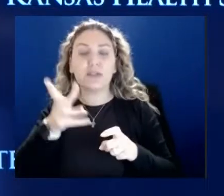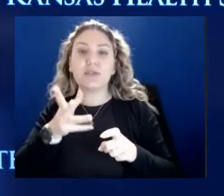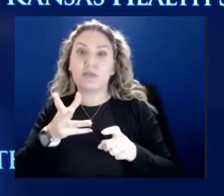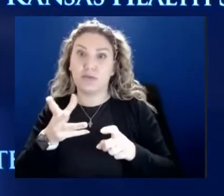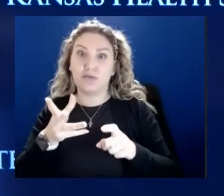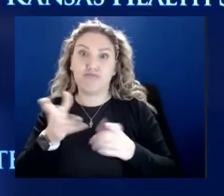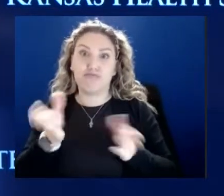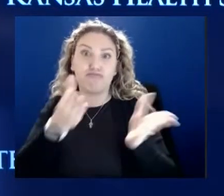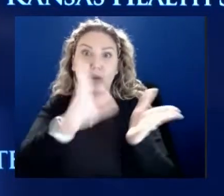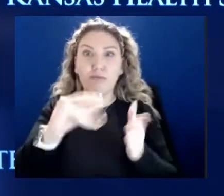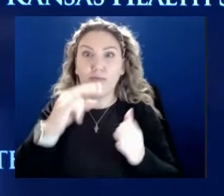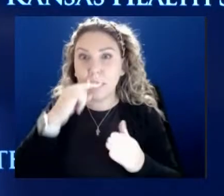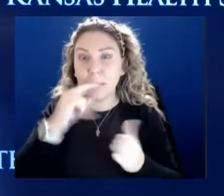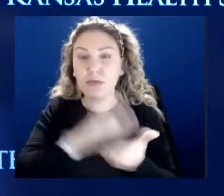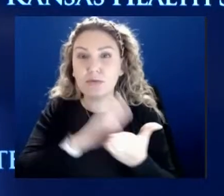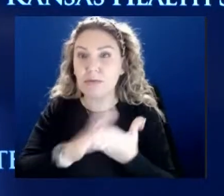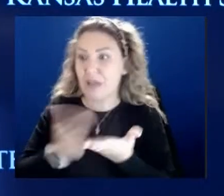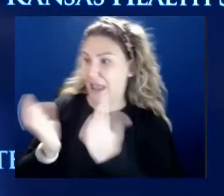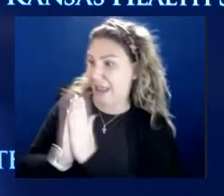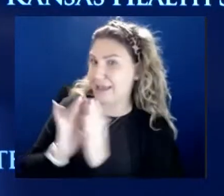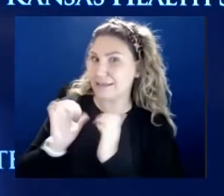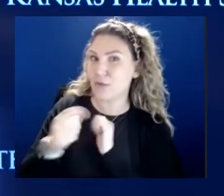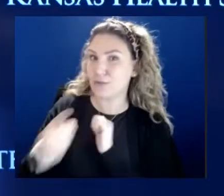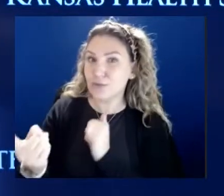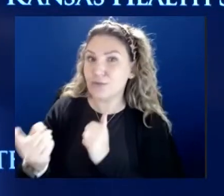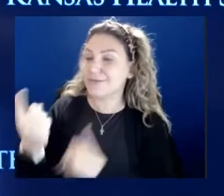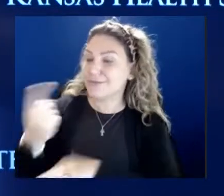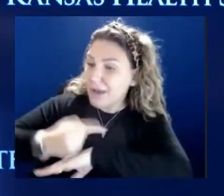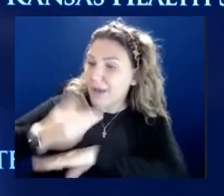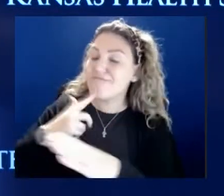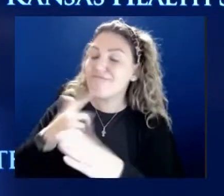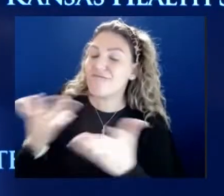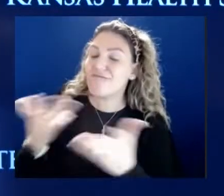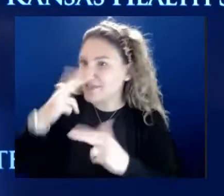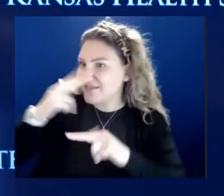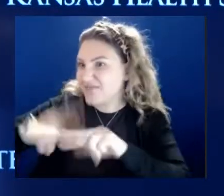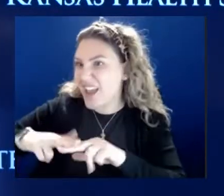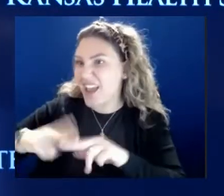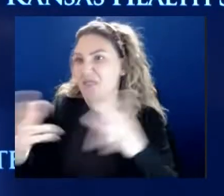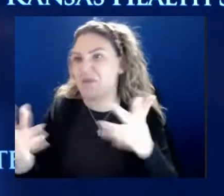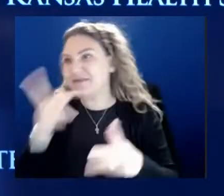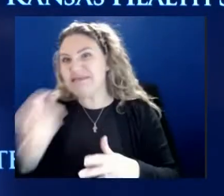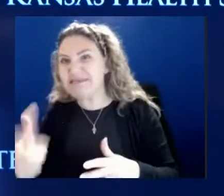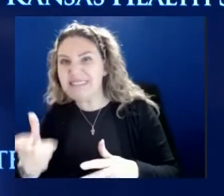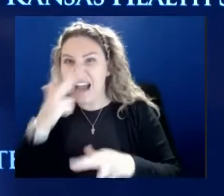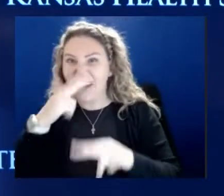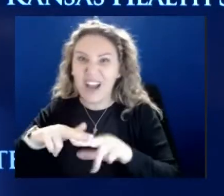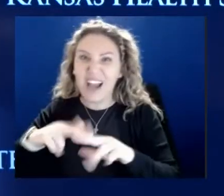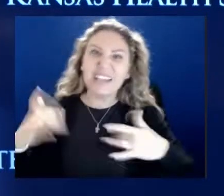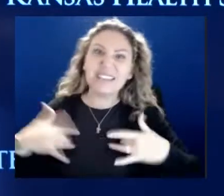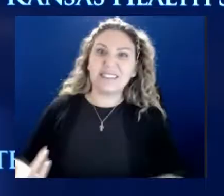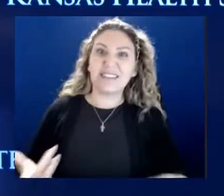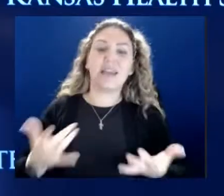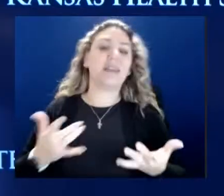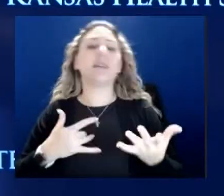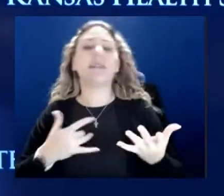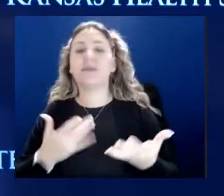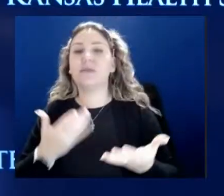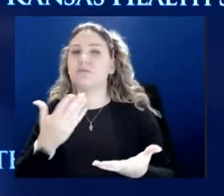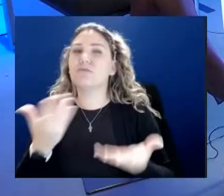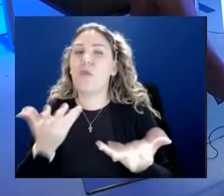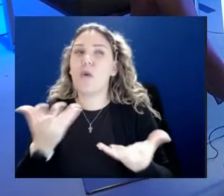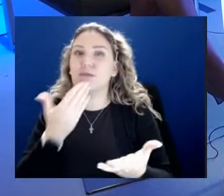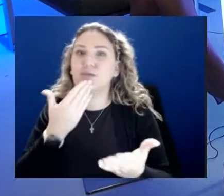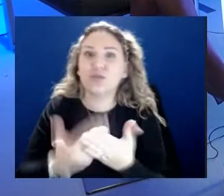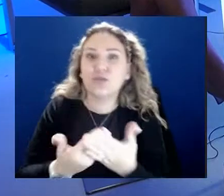was your day? What was fun and exciting? What was unfun and not so exciting? To get a sense of what was good and bad, roses and thorns of their day.